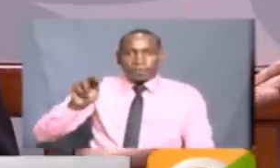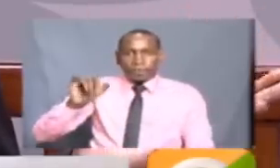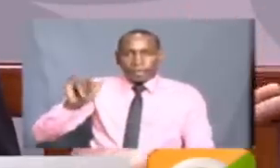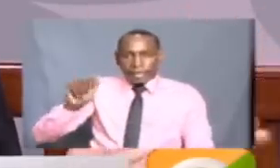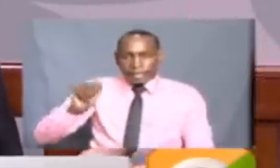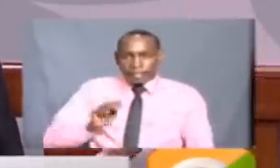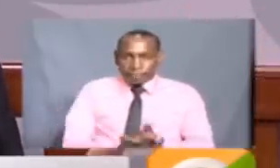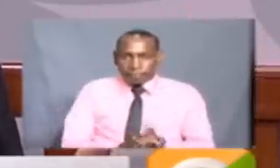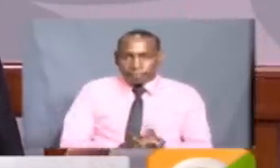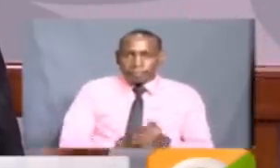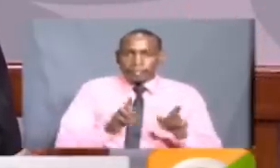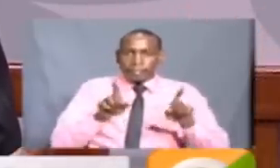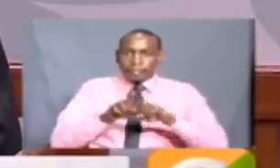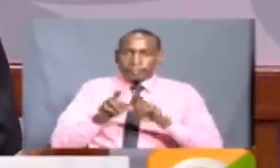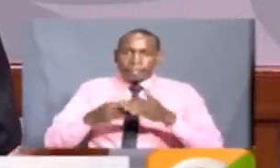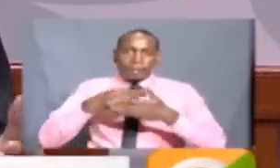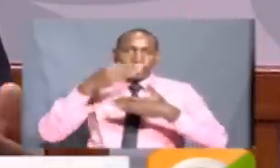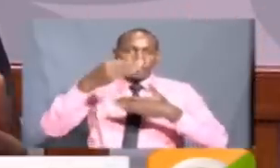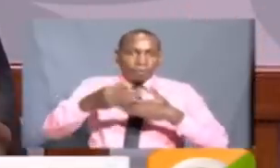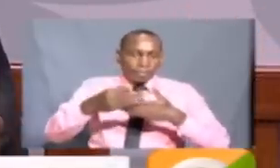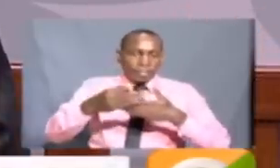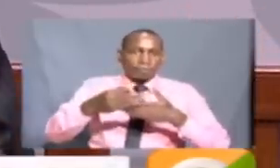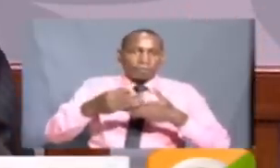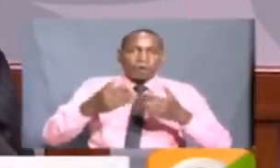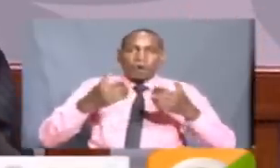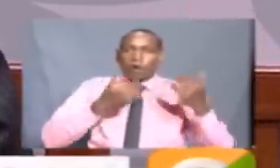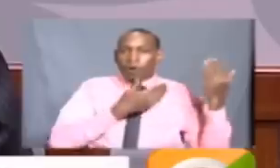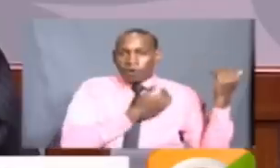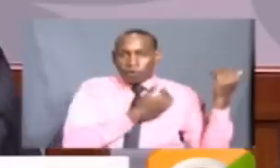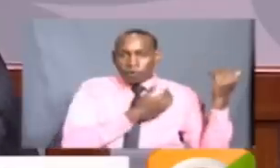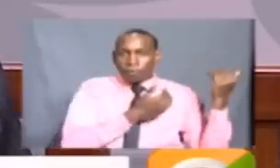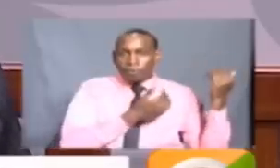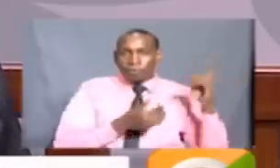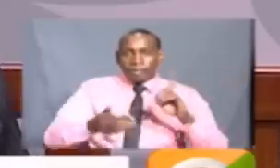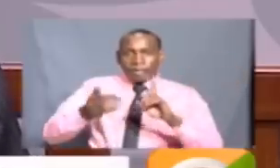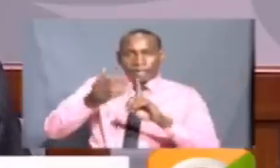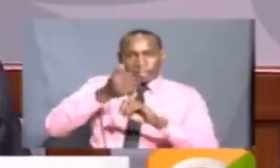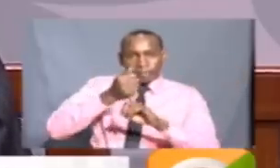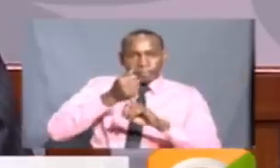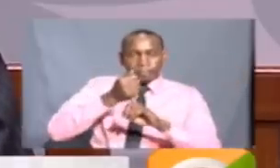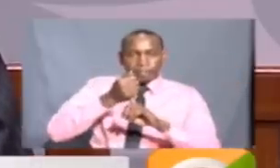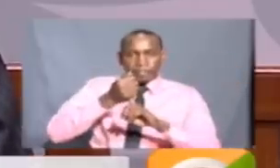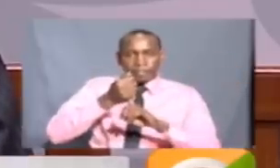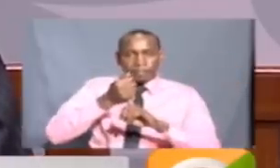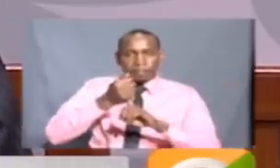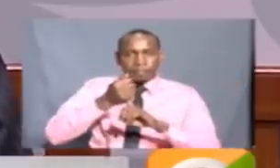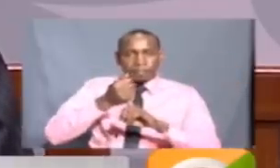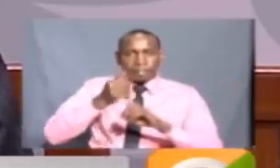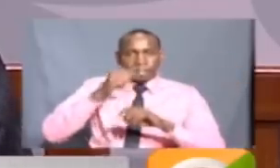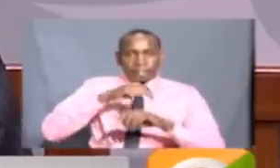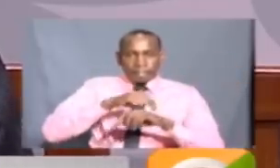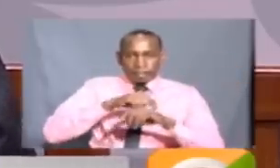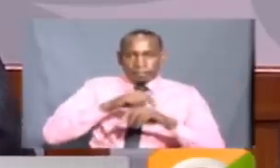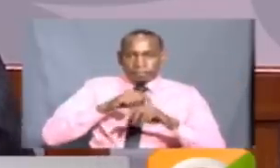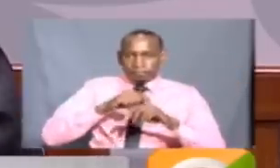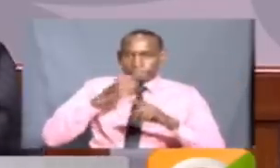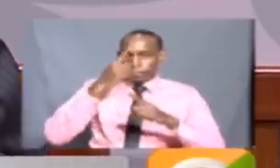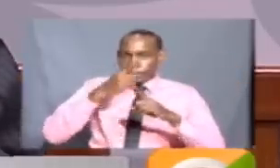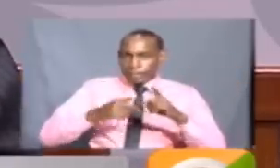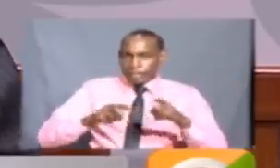I look forward to that momentum achieving a crescendo of sorts as we run toward the